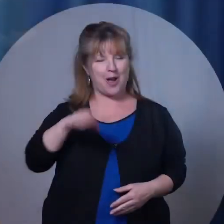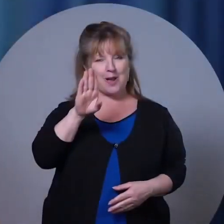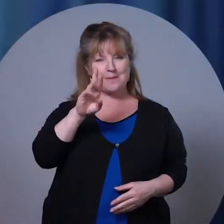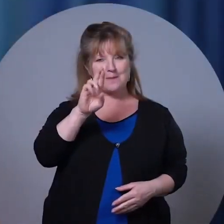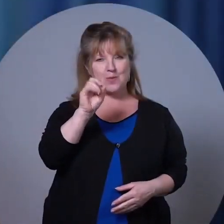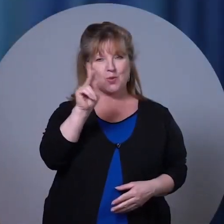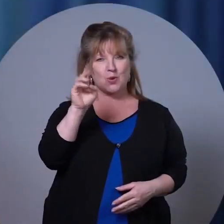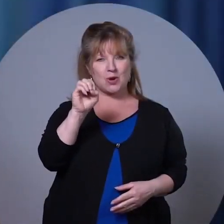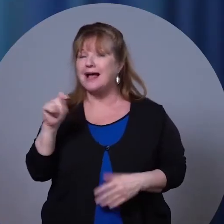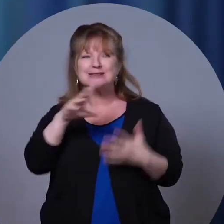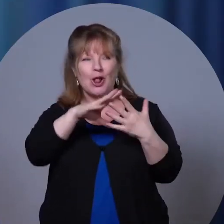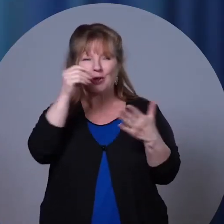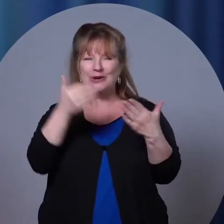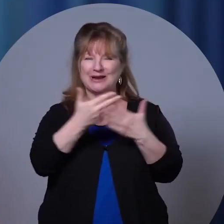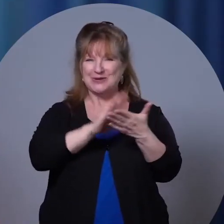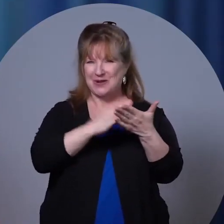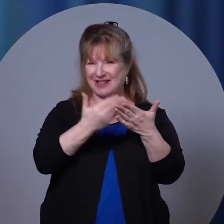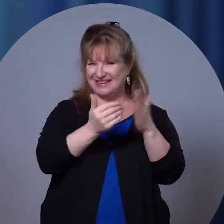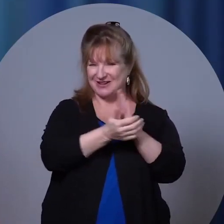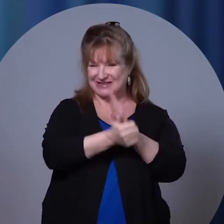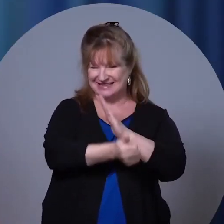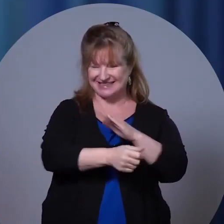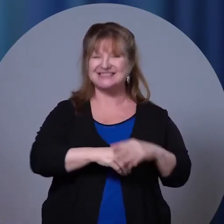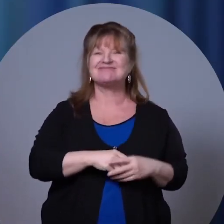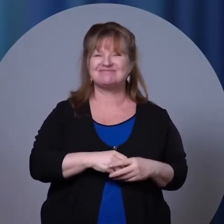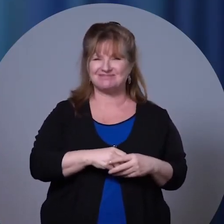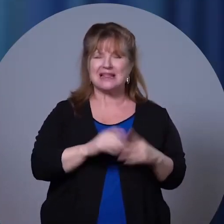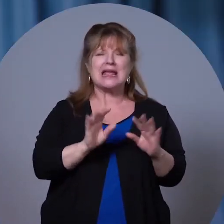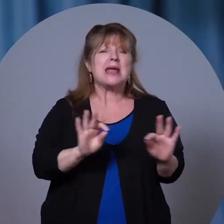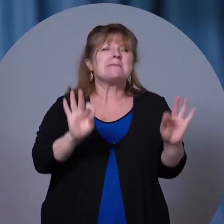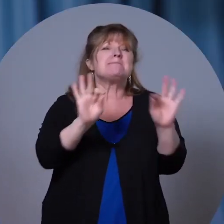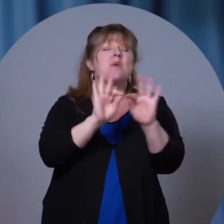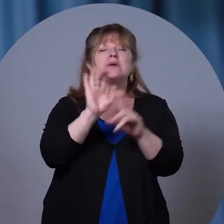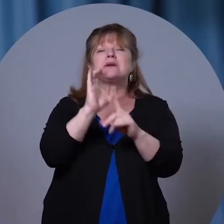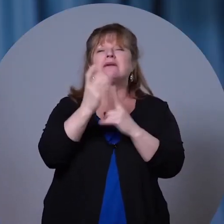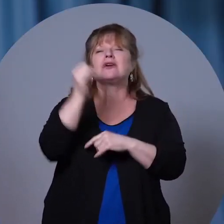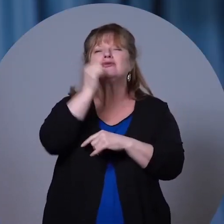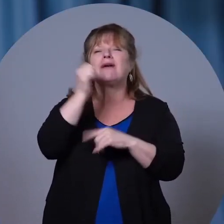headphones? I know it is. I know what's in there. Yeah, kid.